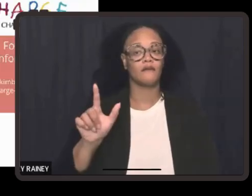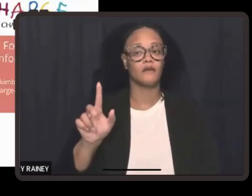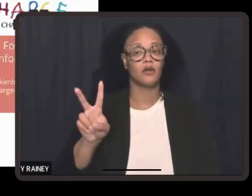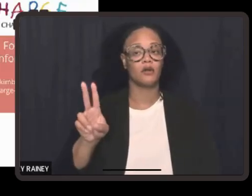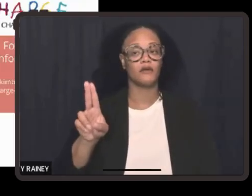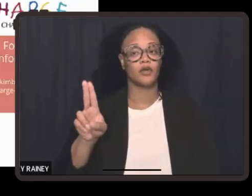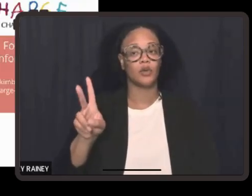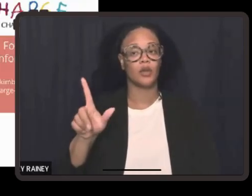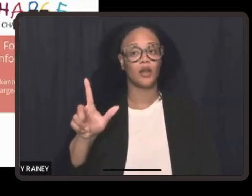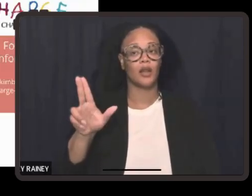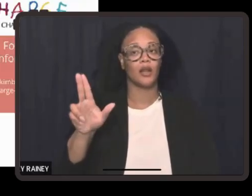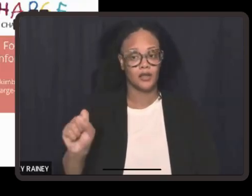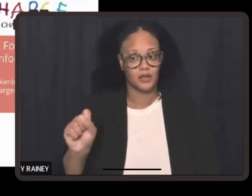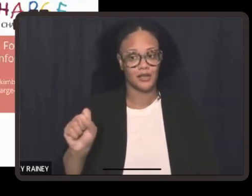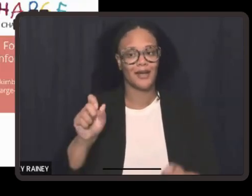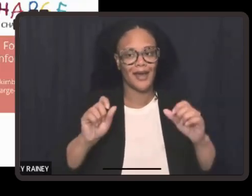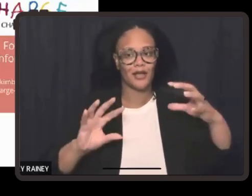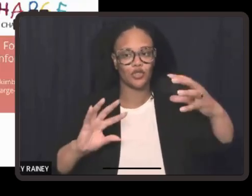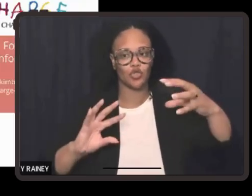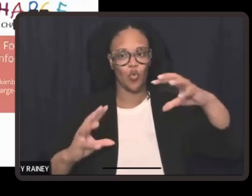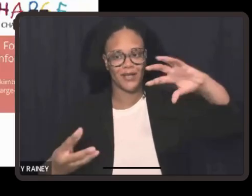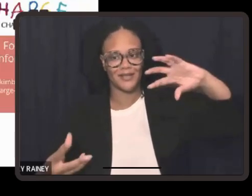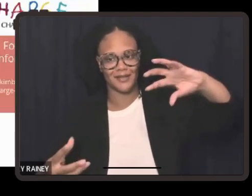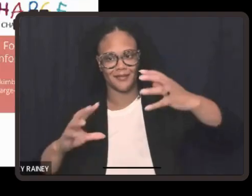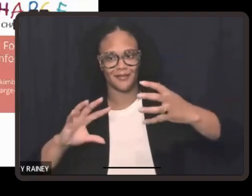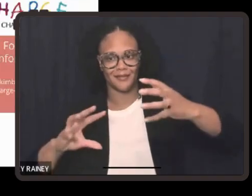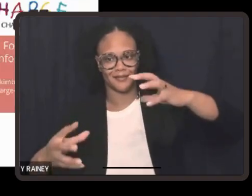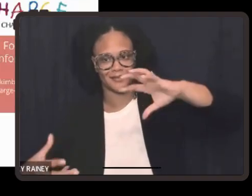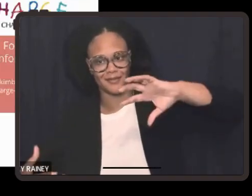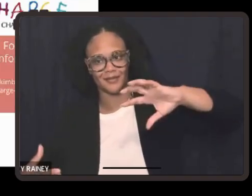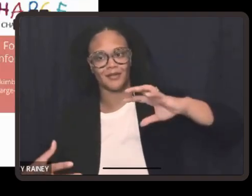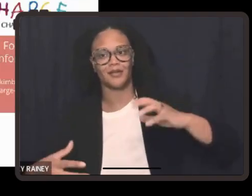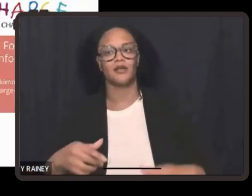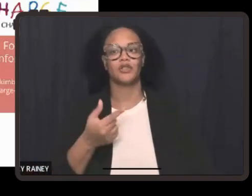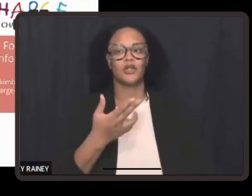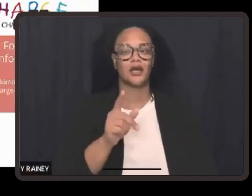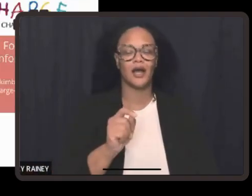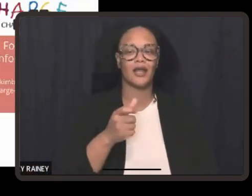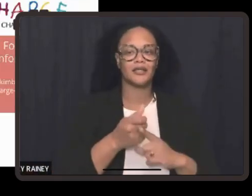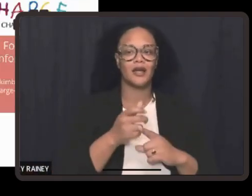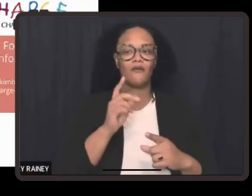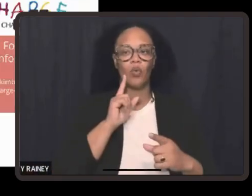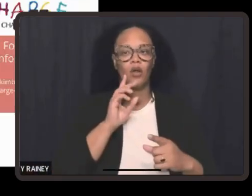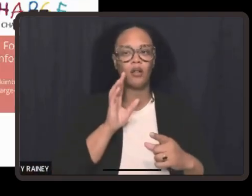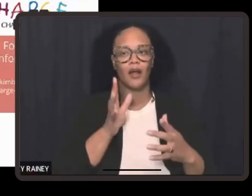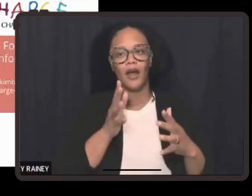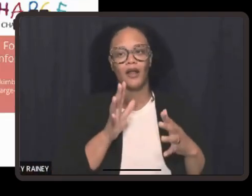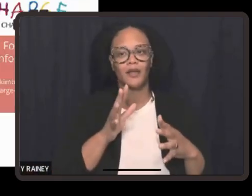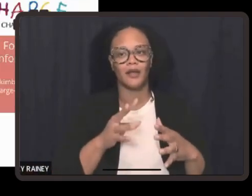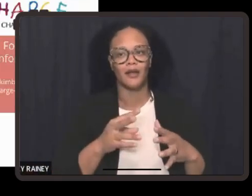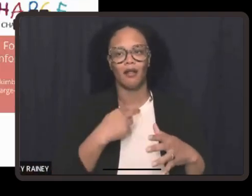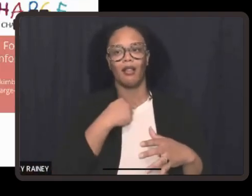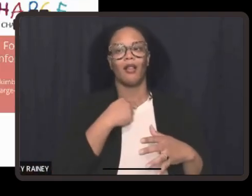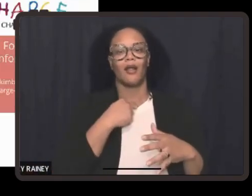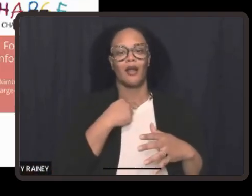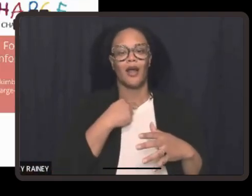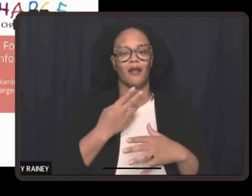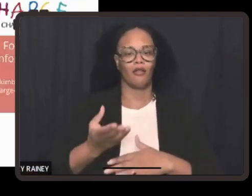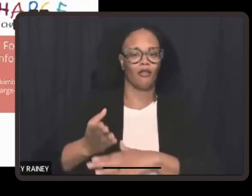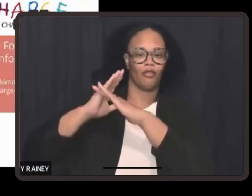sort of stuck down on with the omentum, and so it stops it from twisting. We're now knowing we've got